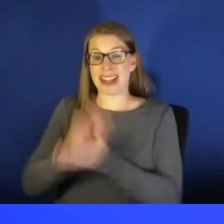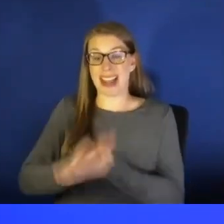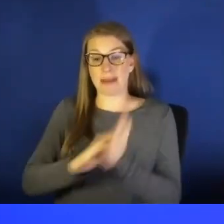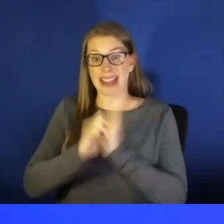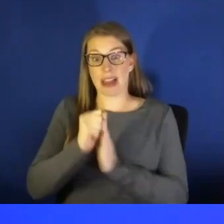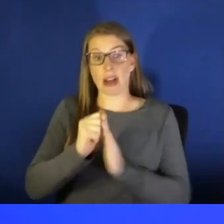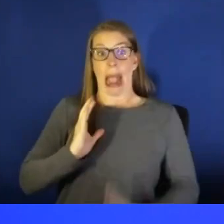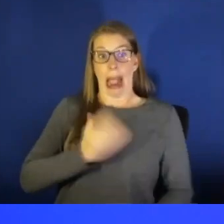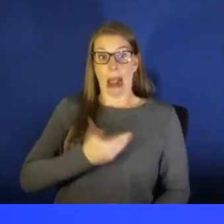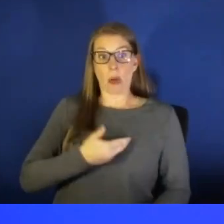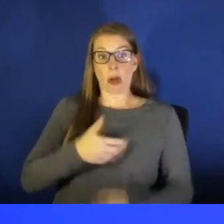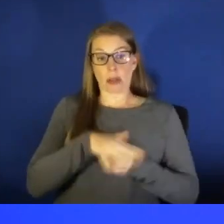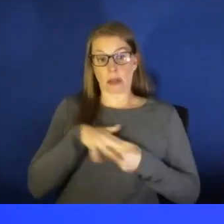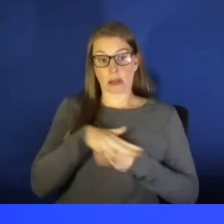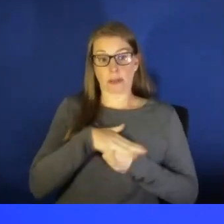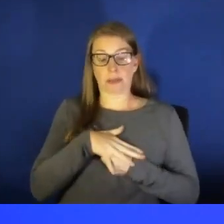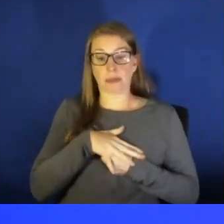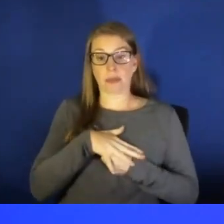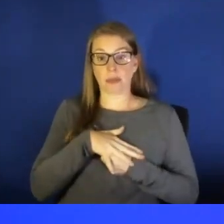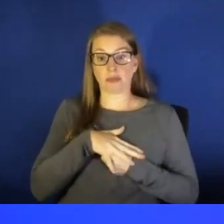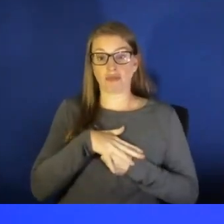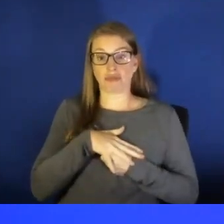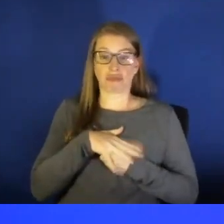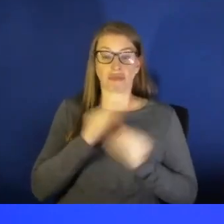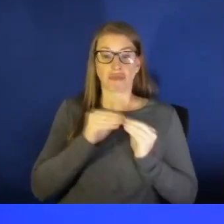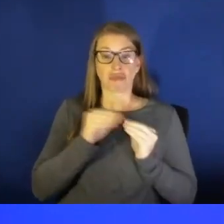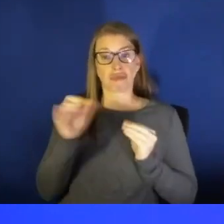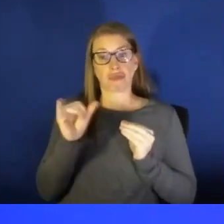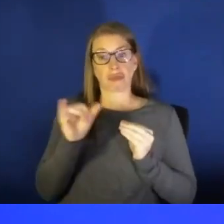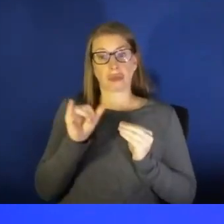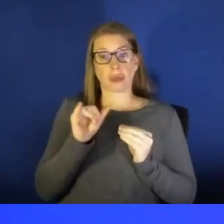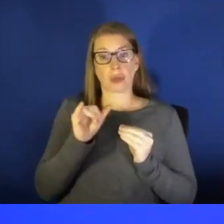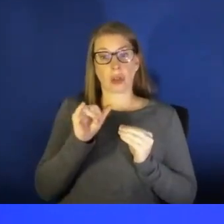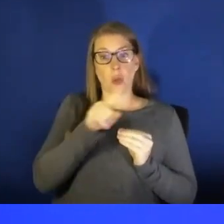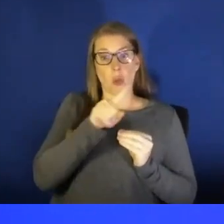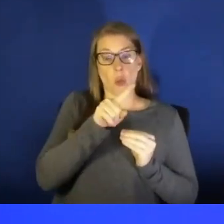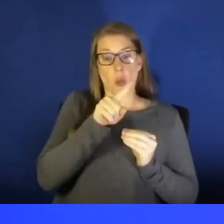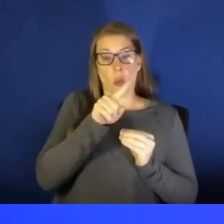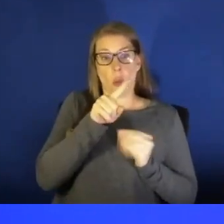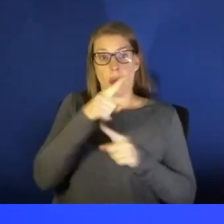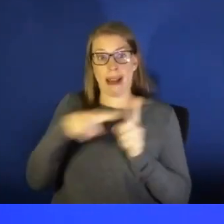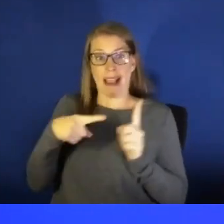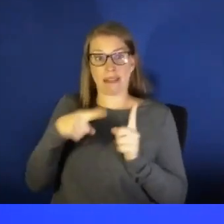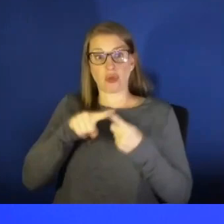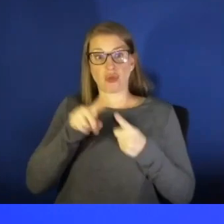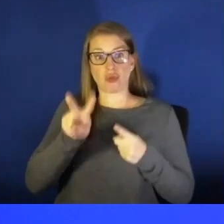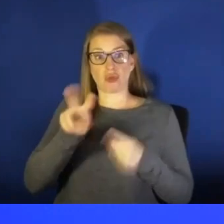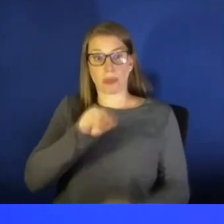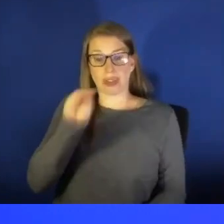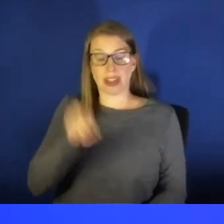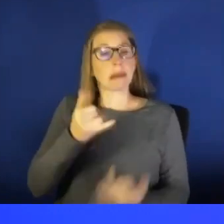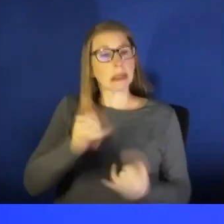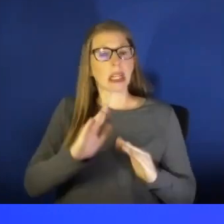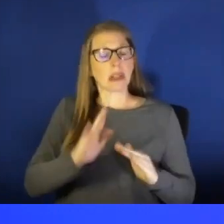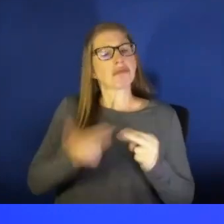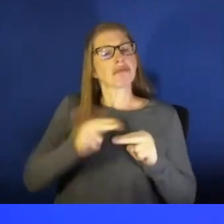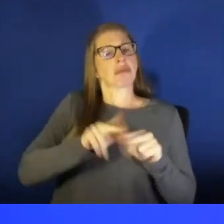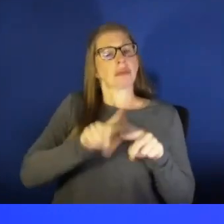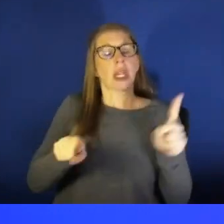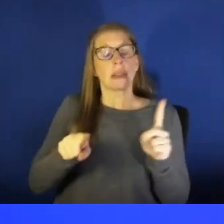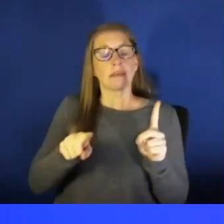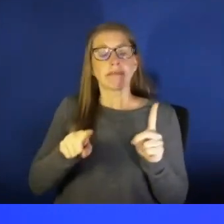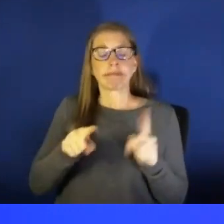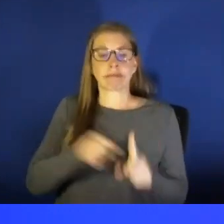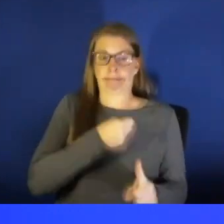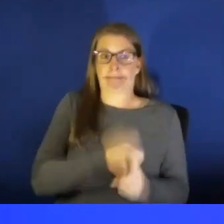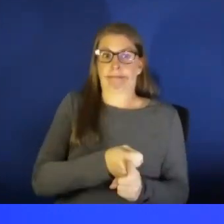our area, it's closer to 1.5 to 2%. It's still high, and you can be very impactful, but most spots